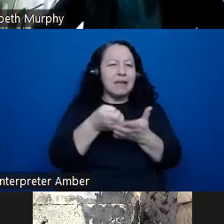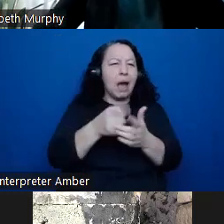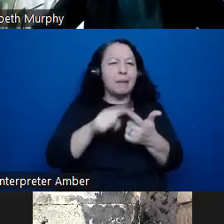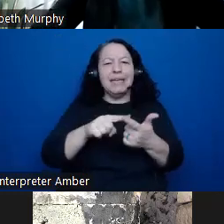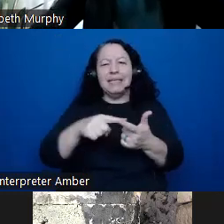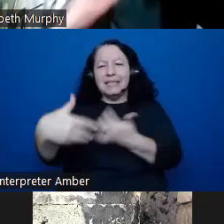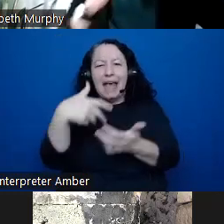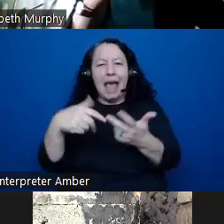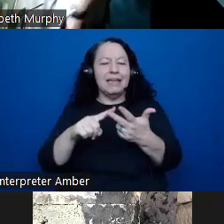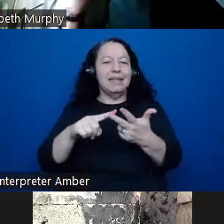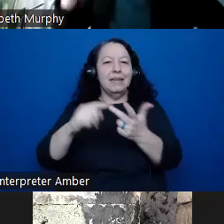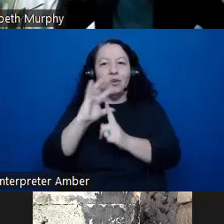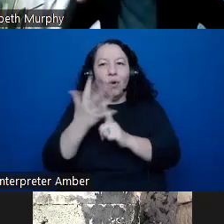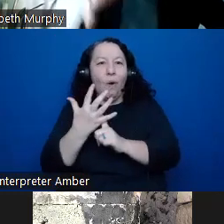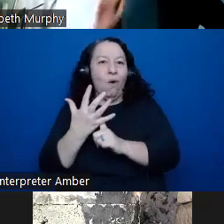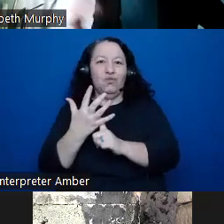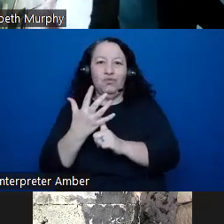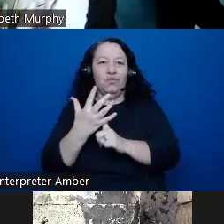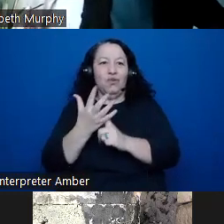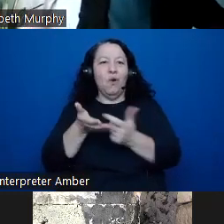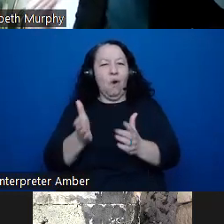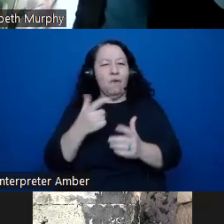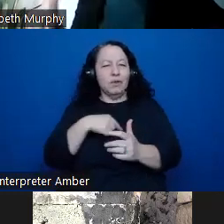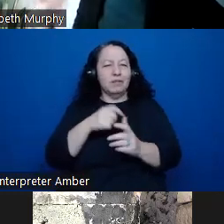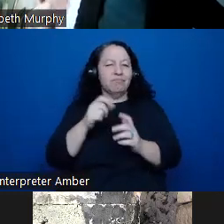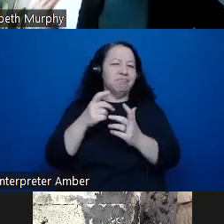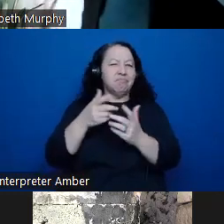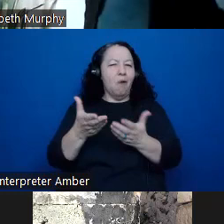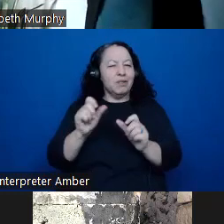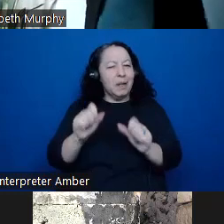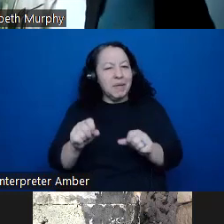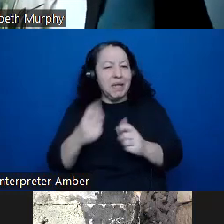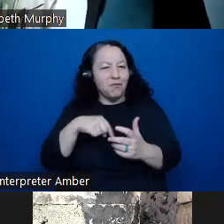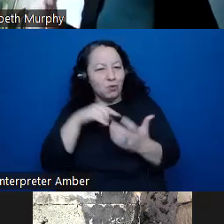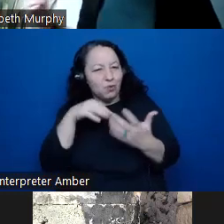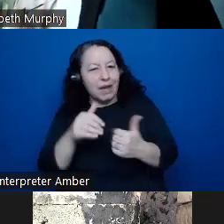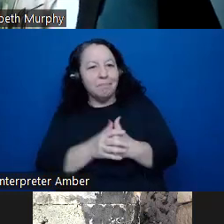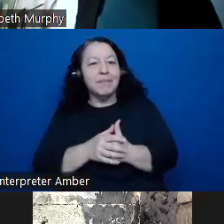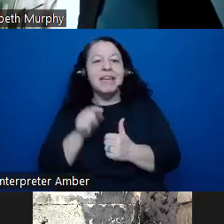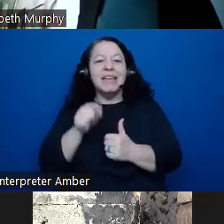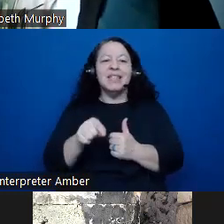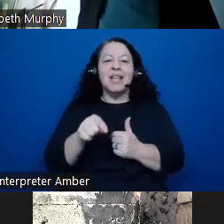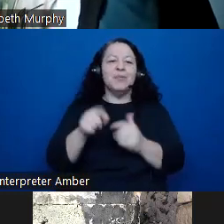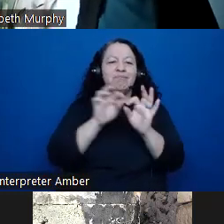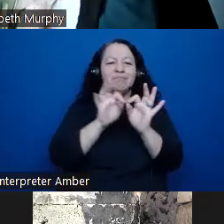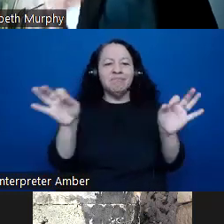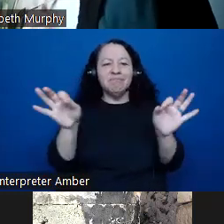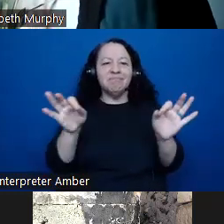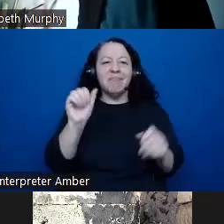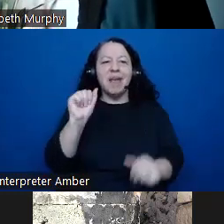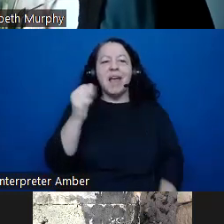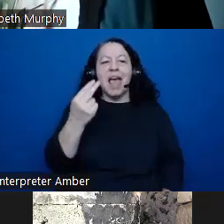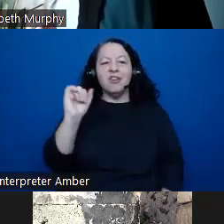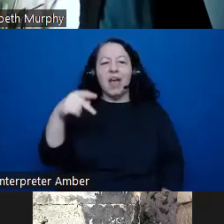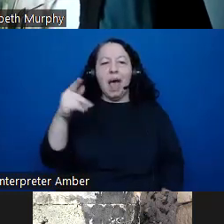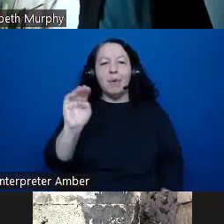culture. And this is what the anthropologist Herbert Applebaum meant when he wrote, "Work is like the spine which